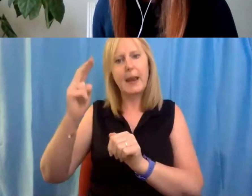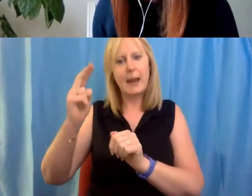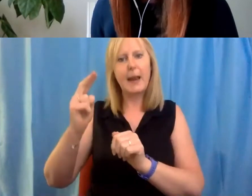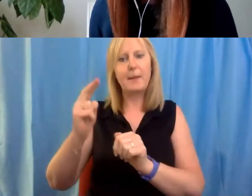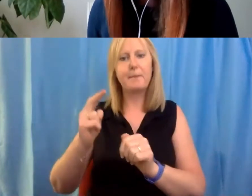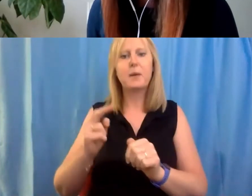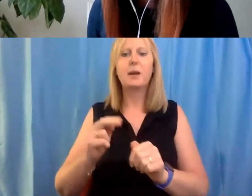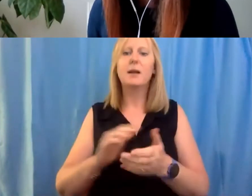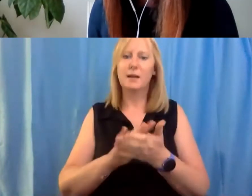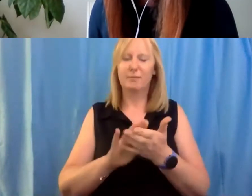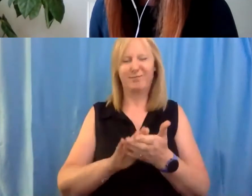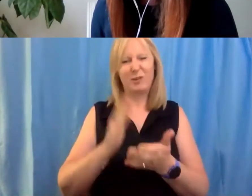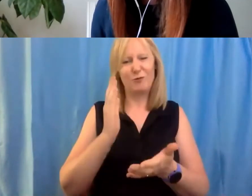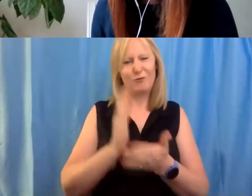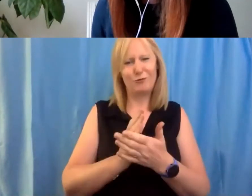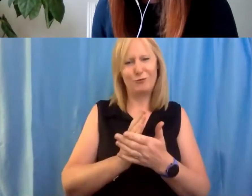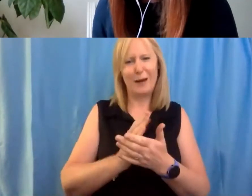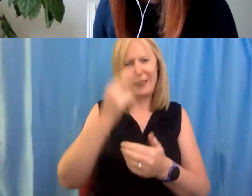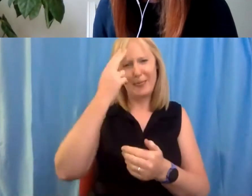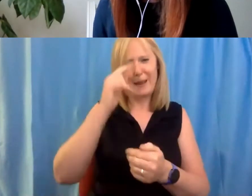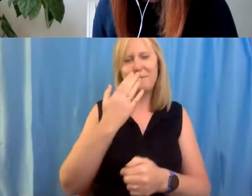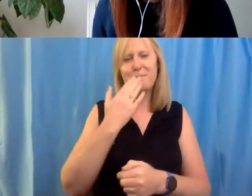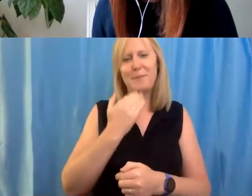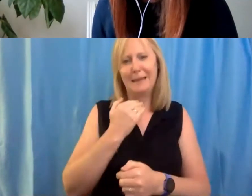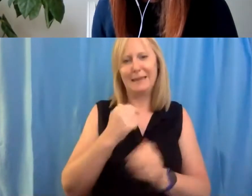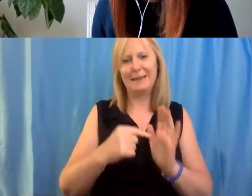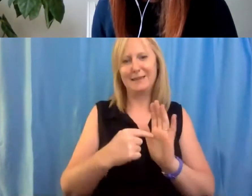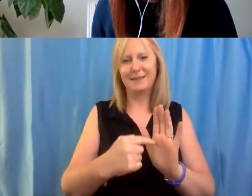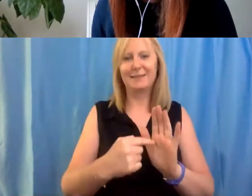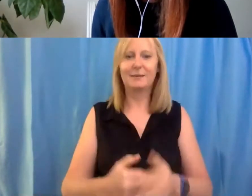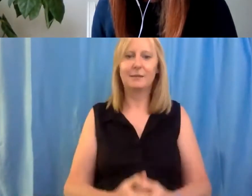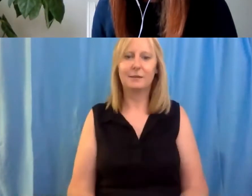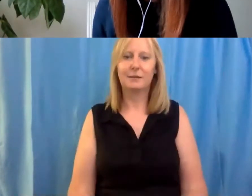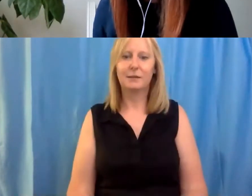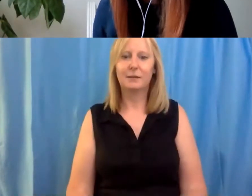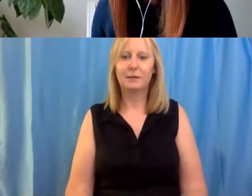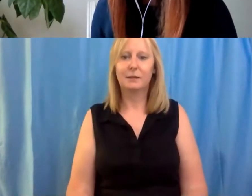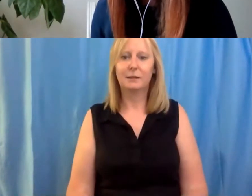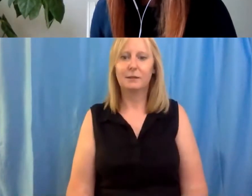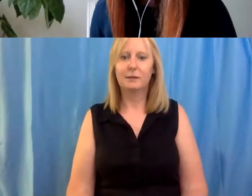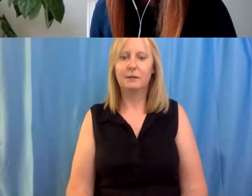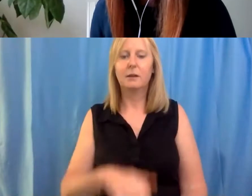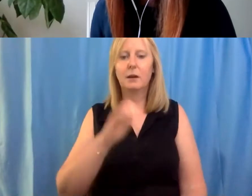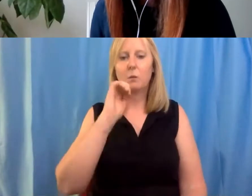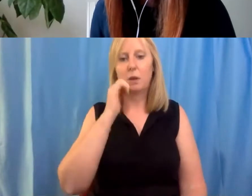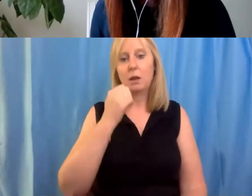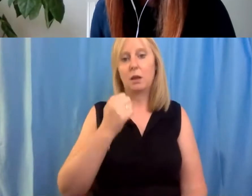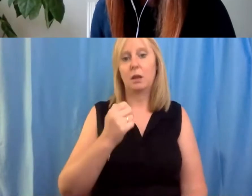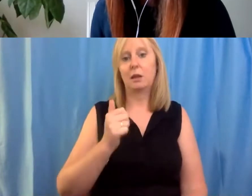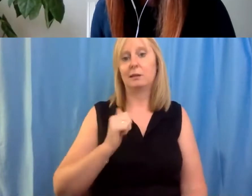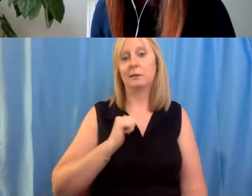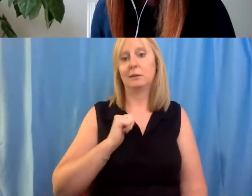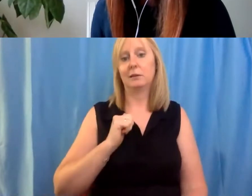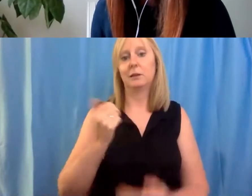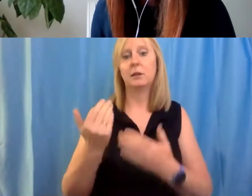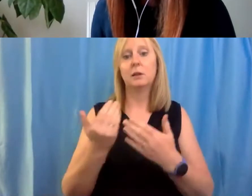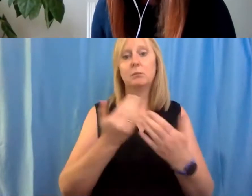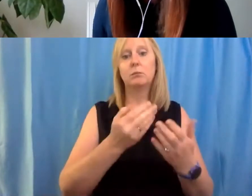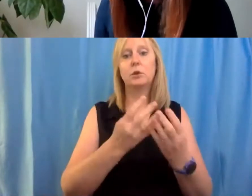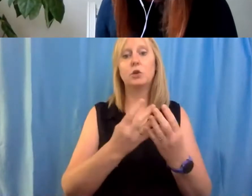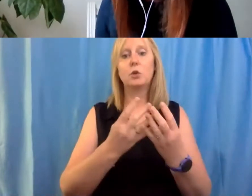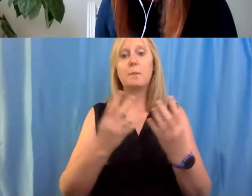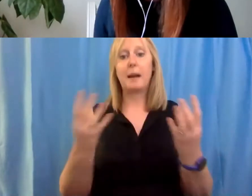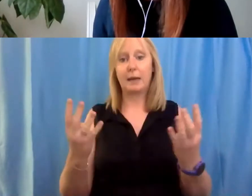real names are always preferable if that's okay. I'll soon hand over to our panelists who will give a